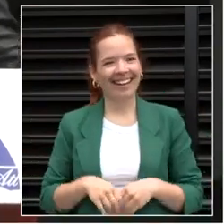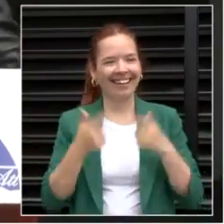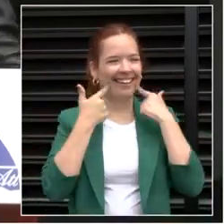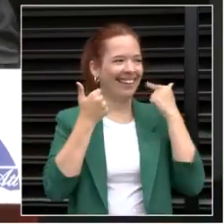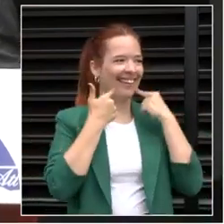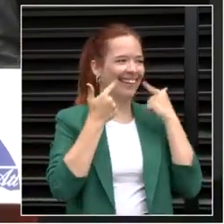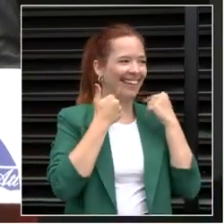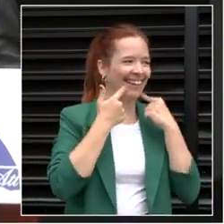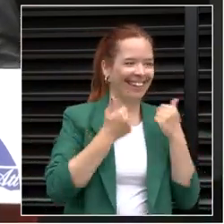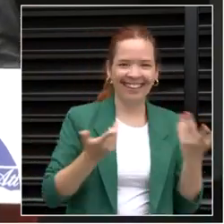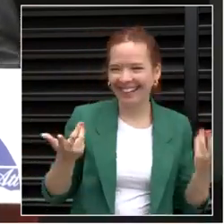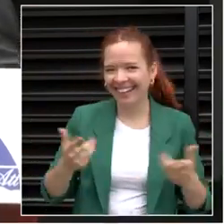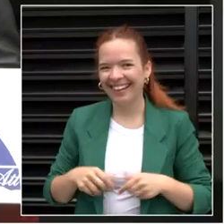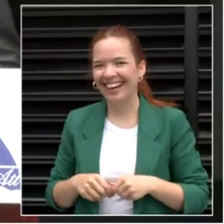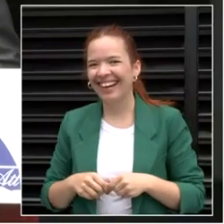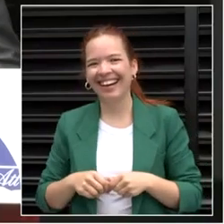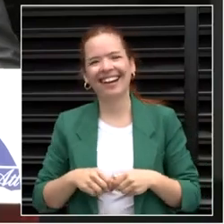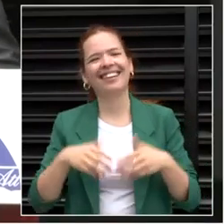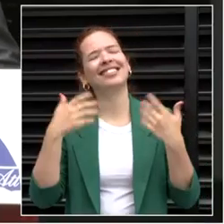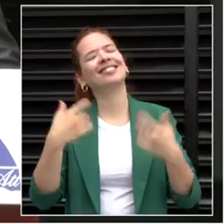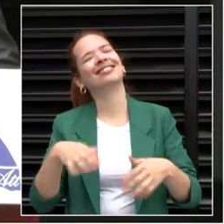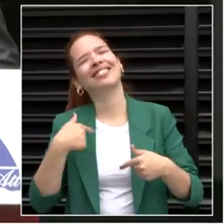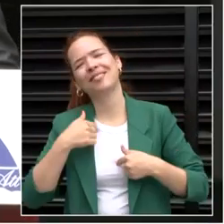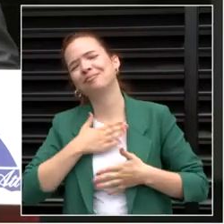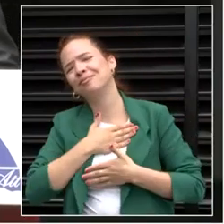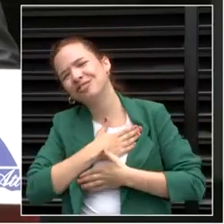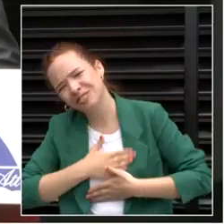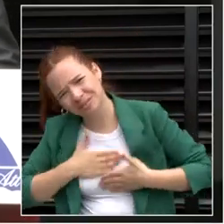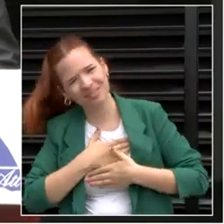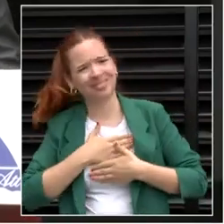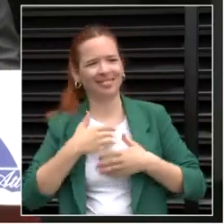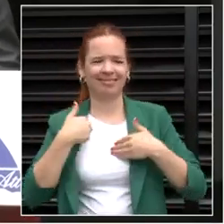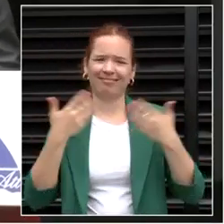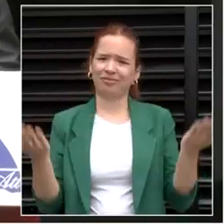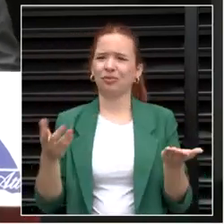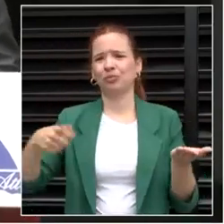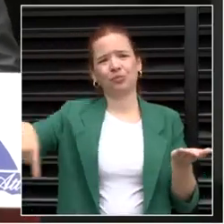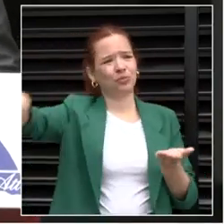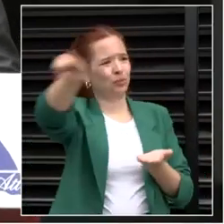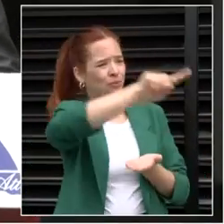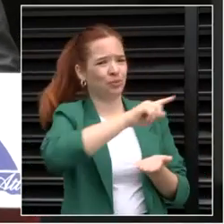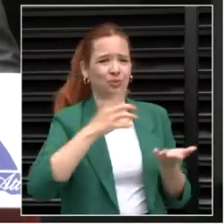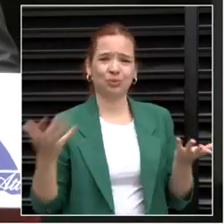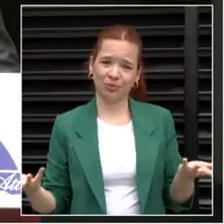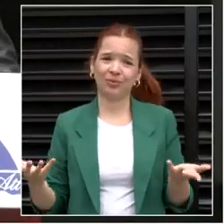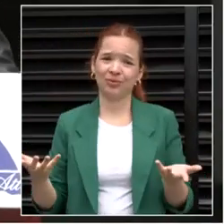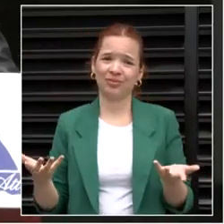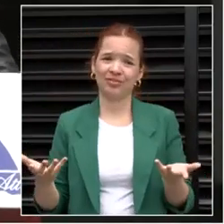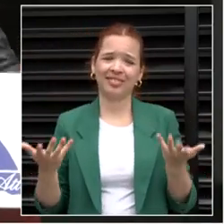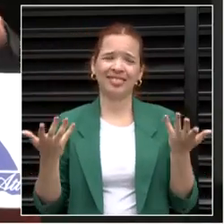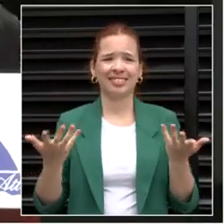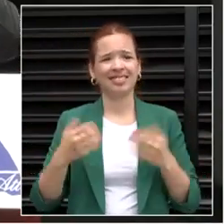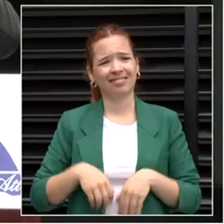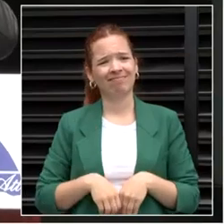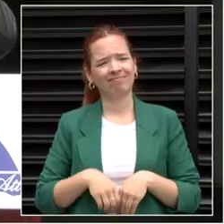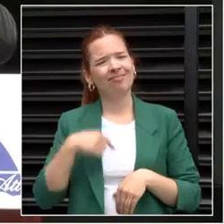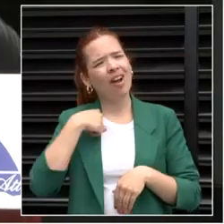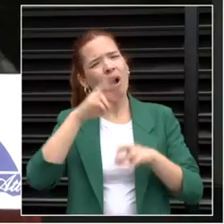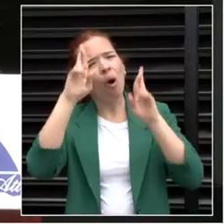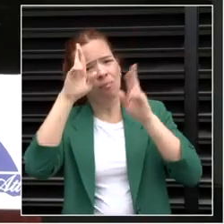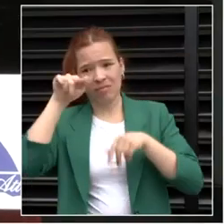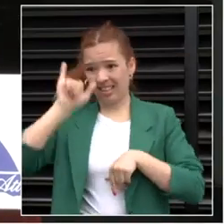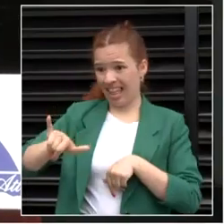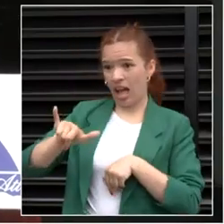appreciate everyone being here, and hopefully the tradition of the 930 Club and local bands